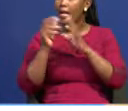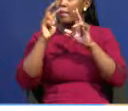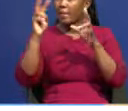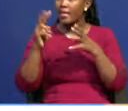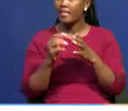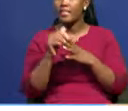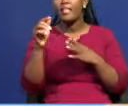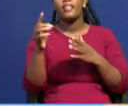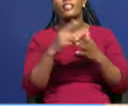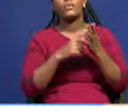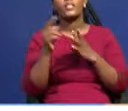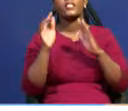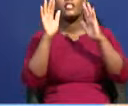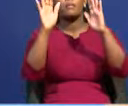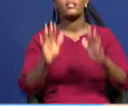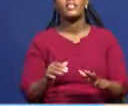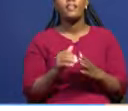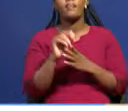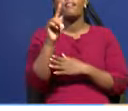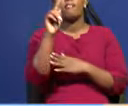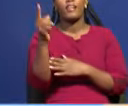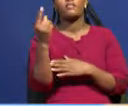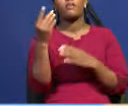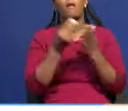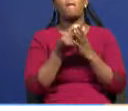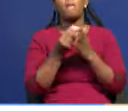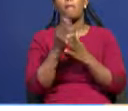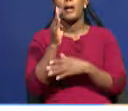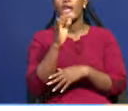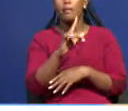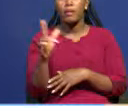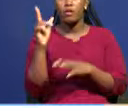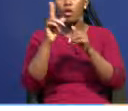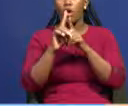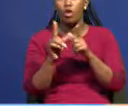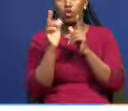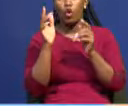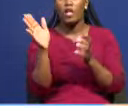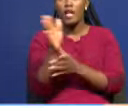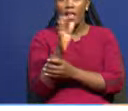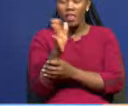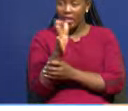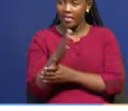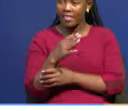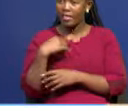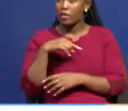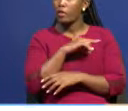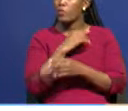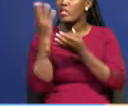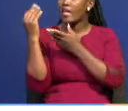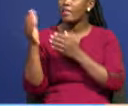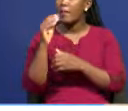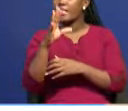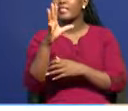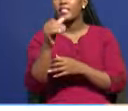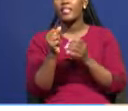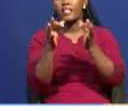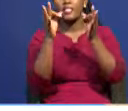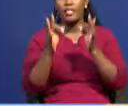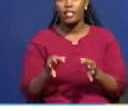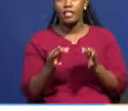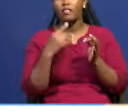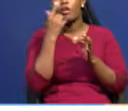Bill 2024. And on Thursday, we do anticipate the National Treasury Cabinet Secretary, that is Professor Njuguna Ndogo, will be heading over